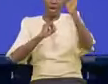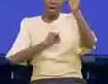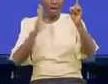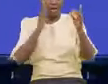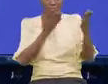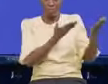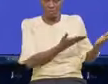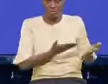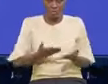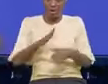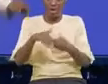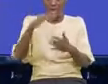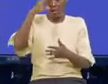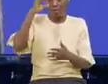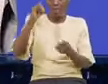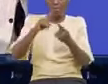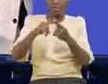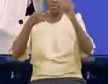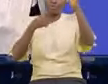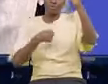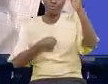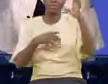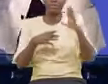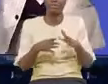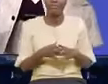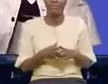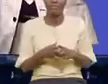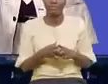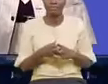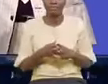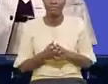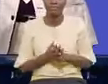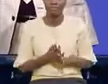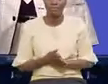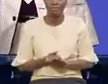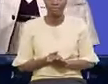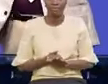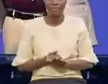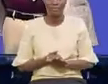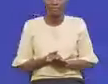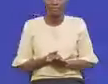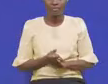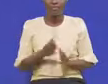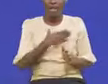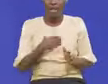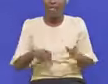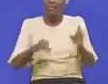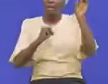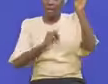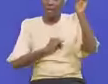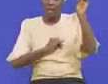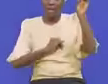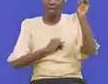la, ne wakom ɖe dzi tso anyigba dzi la, mahe amewo katã va nye ŋutɔ gbɔnye.